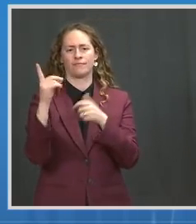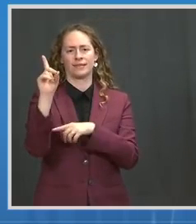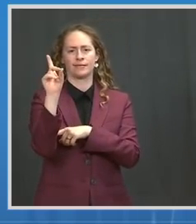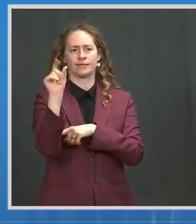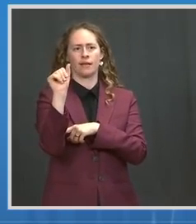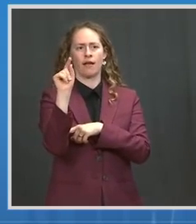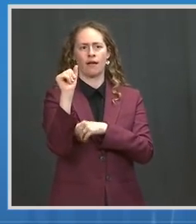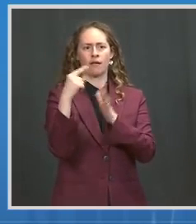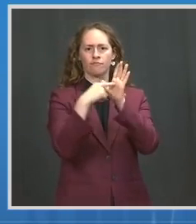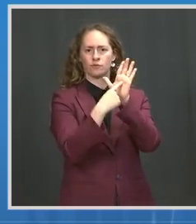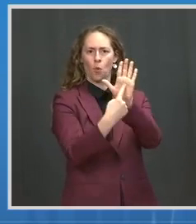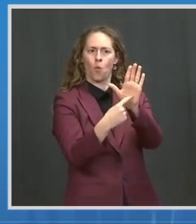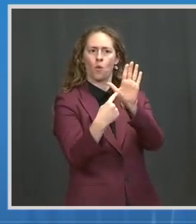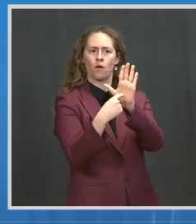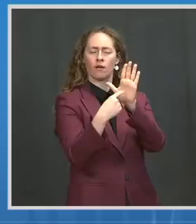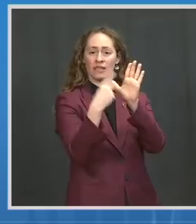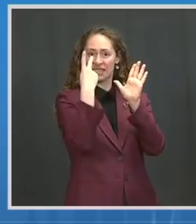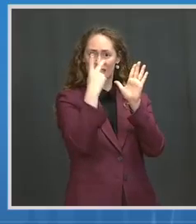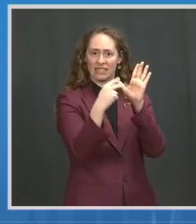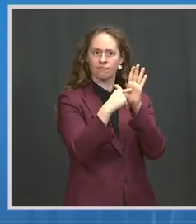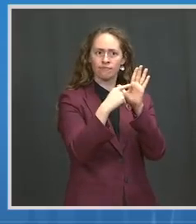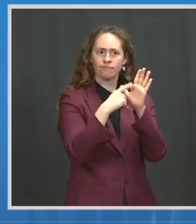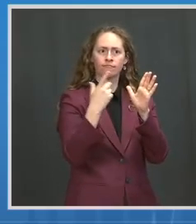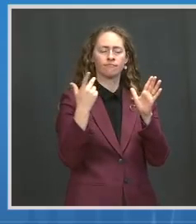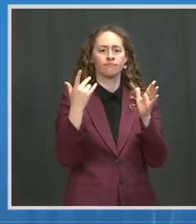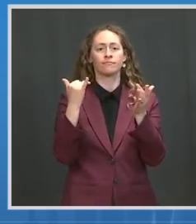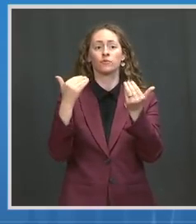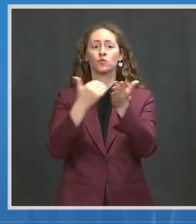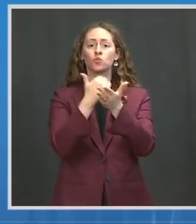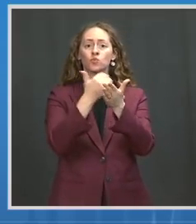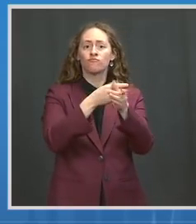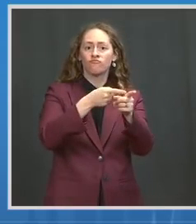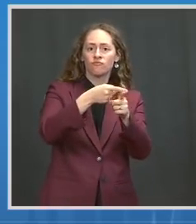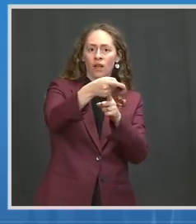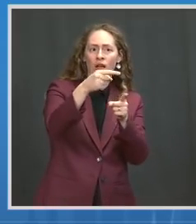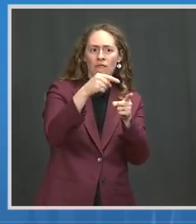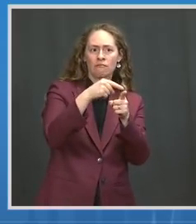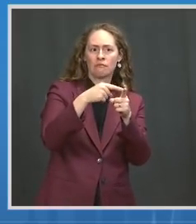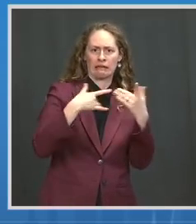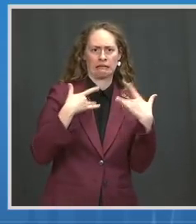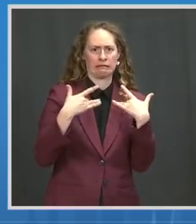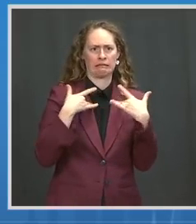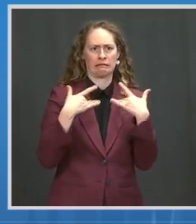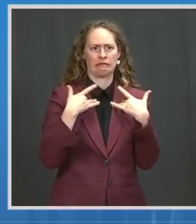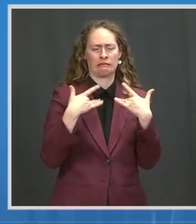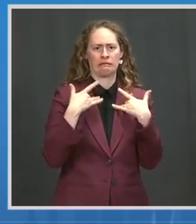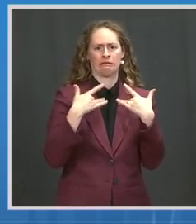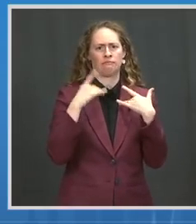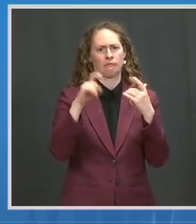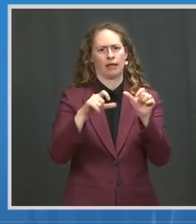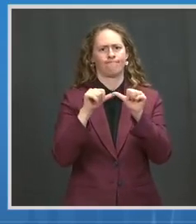and data related to variants. Ongoing conversations. Thank you. Next question.